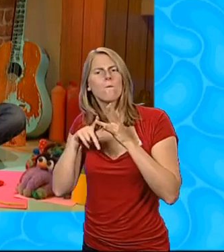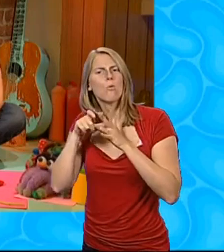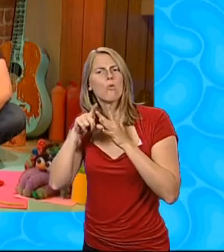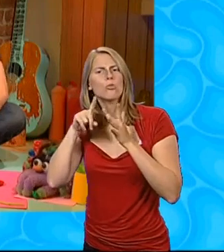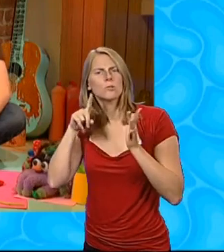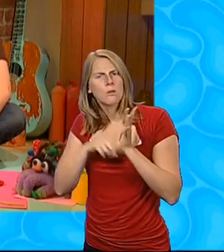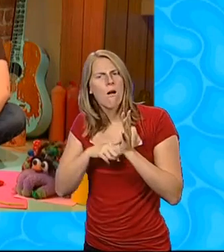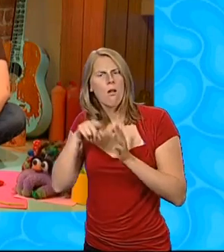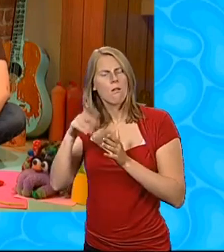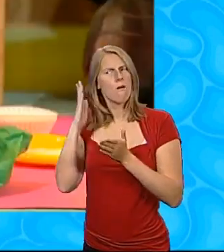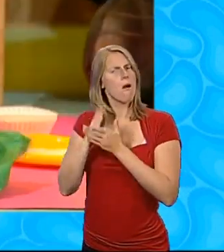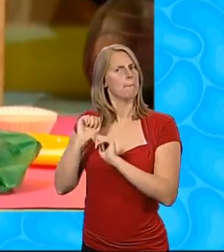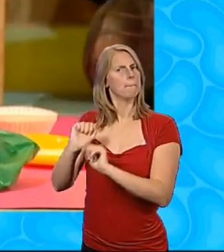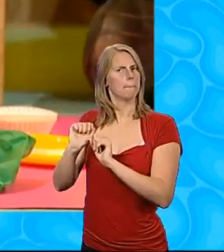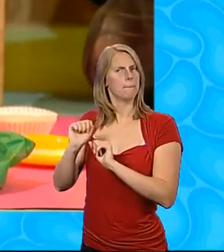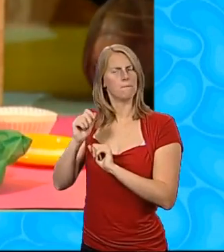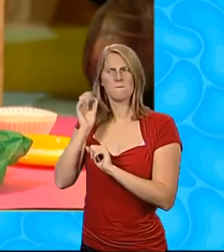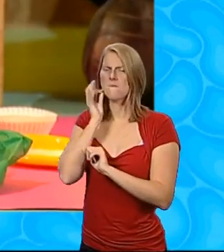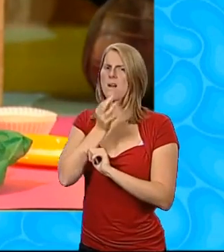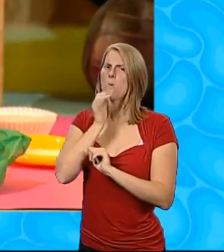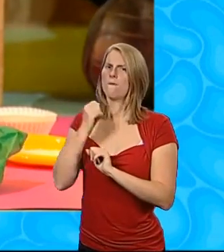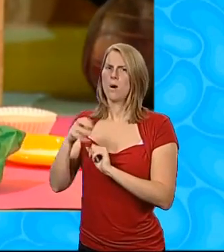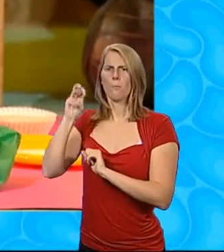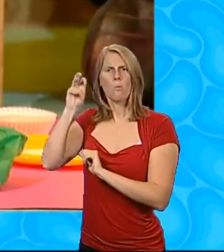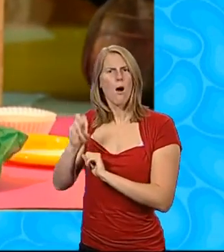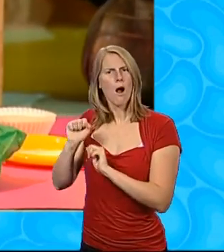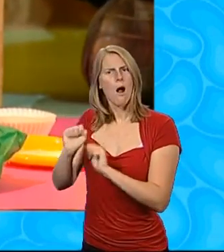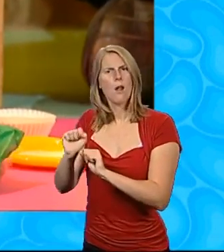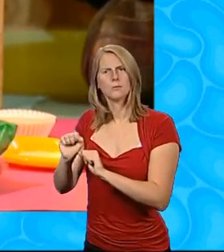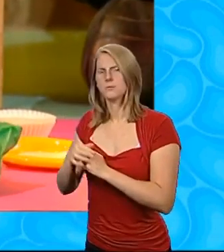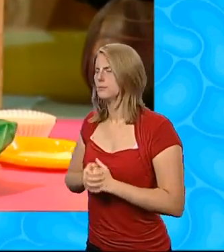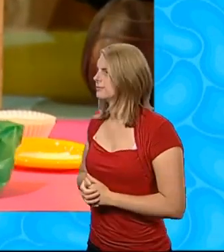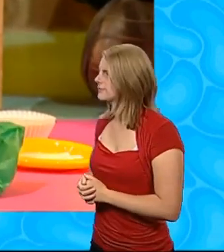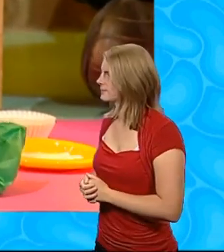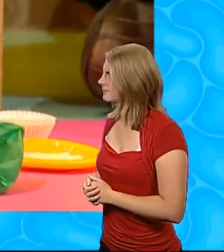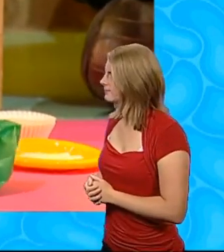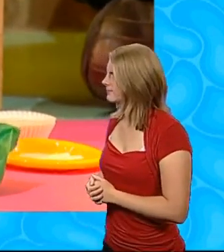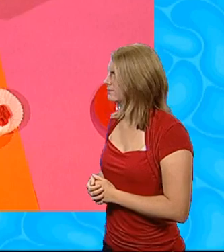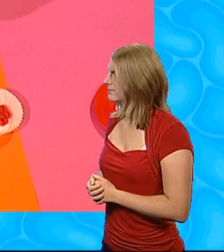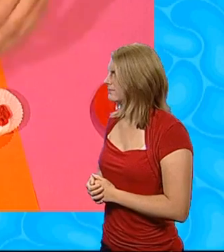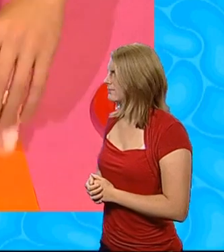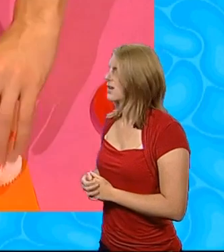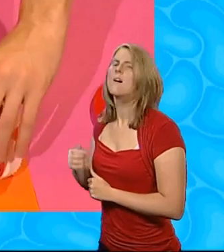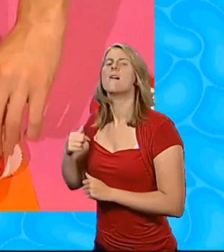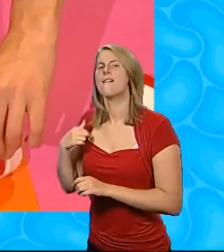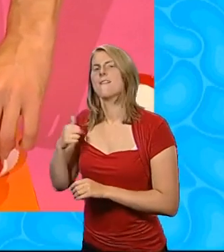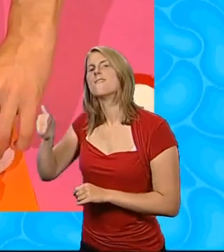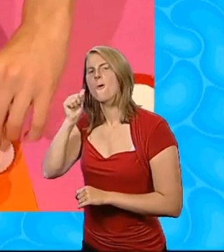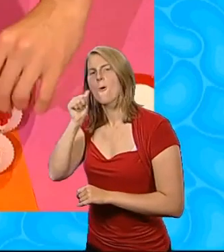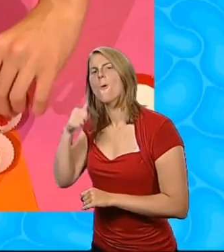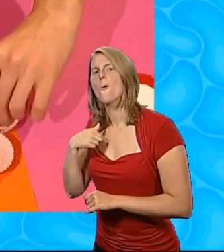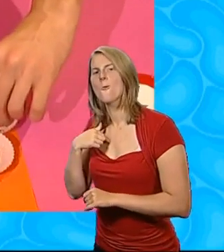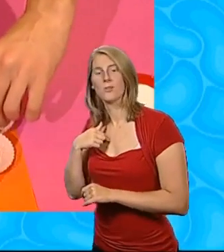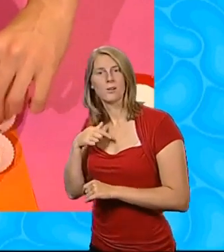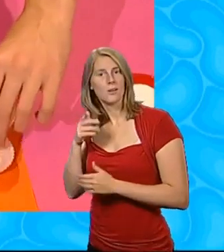it? Well, did you know that Yes. the daffodil Yes. is the national flower of Wales? Yes, I did know